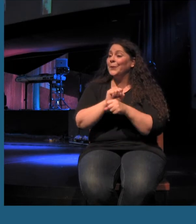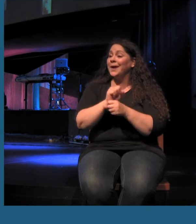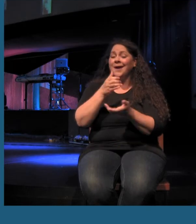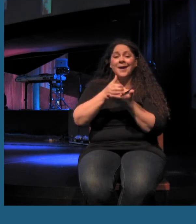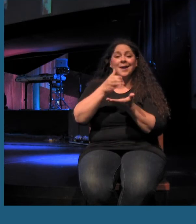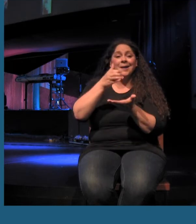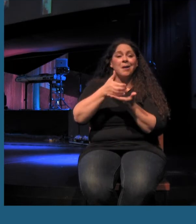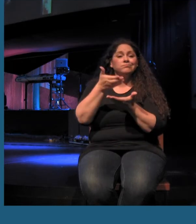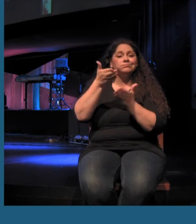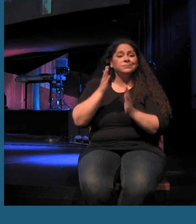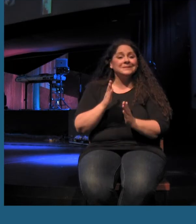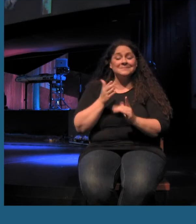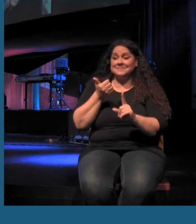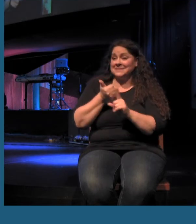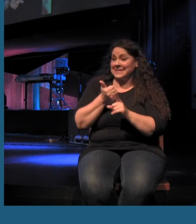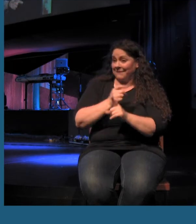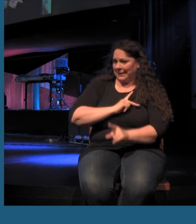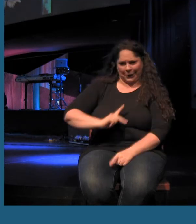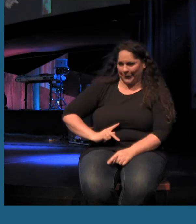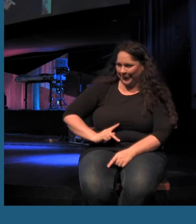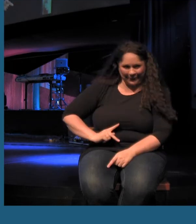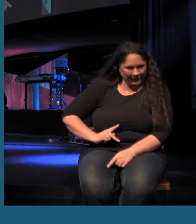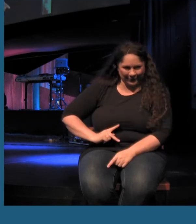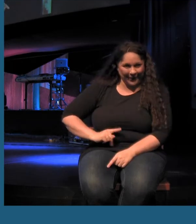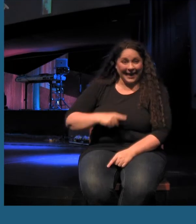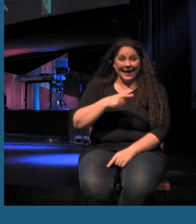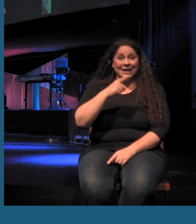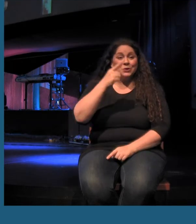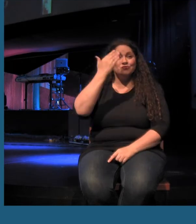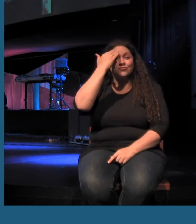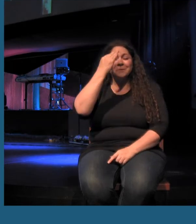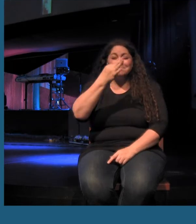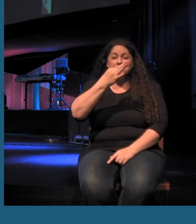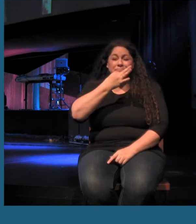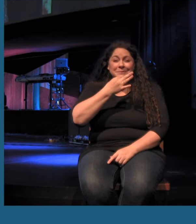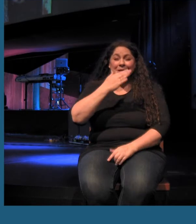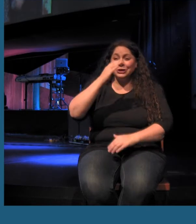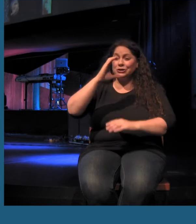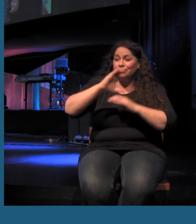king. He wasn't a construction expert.